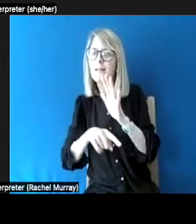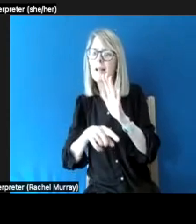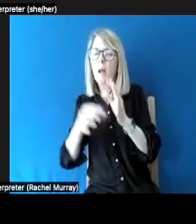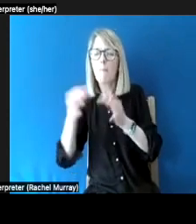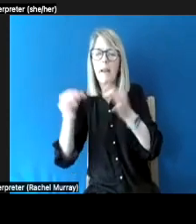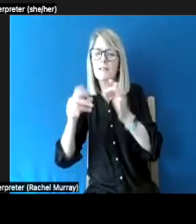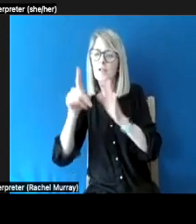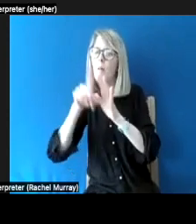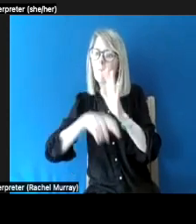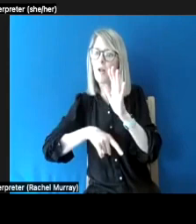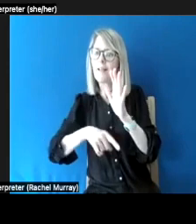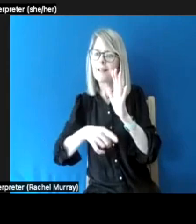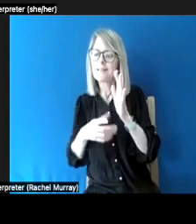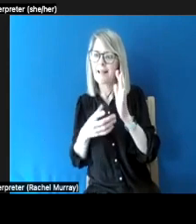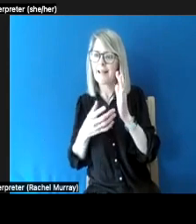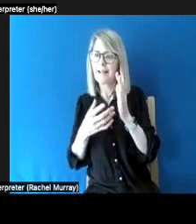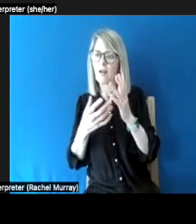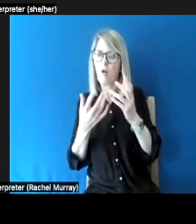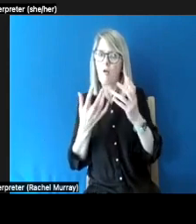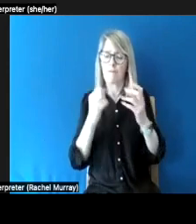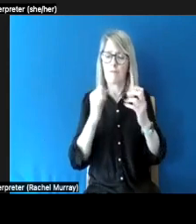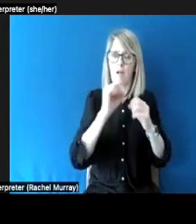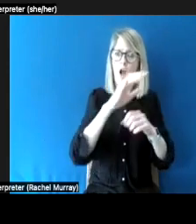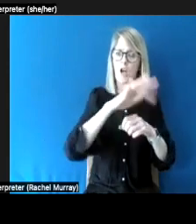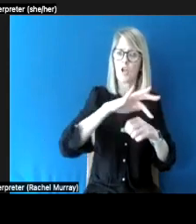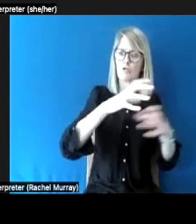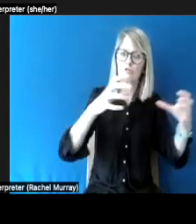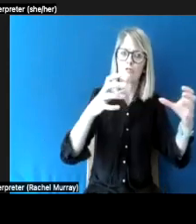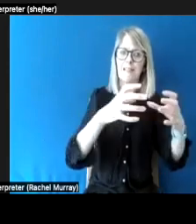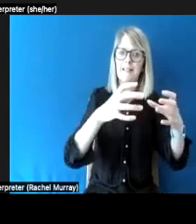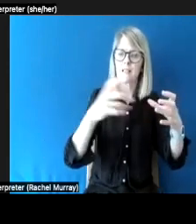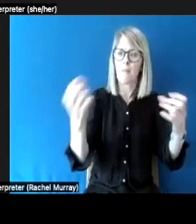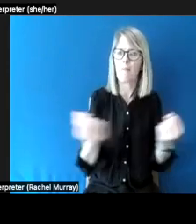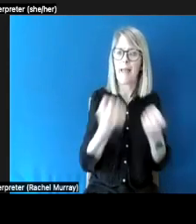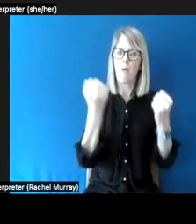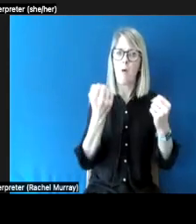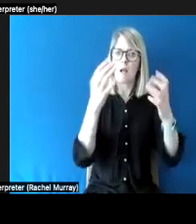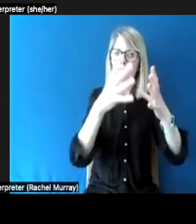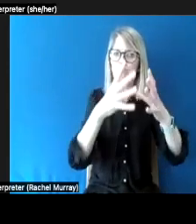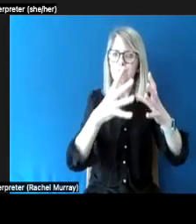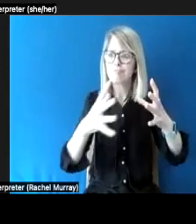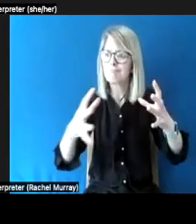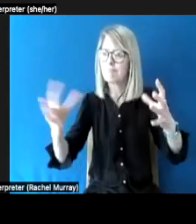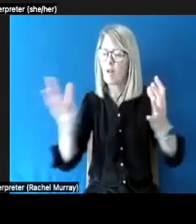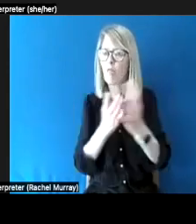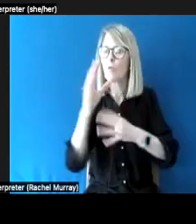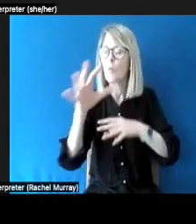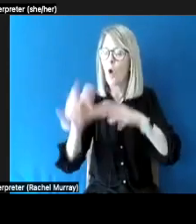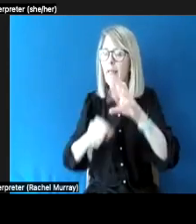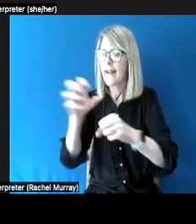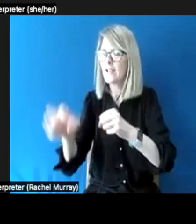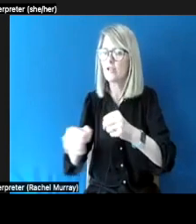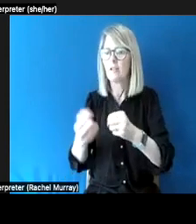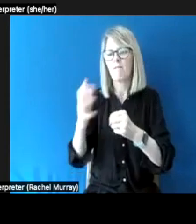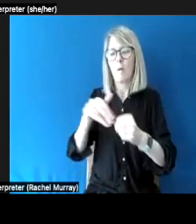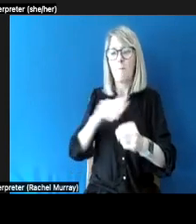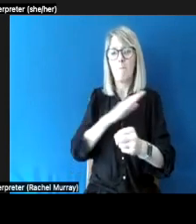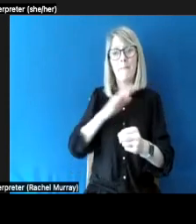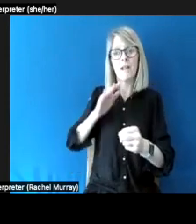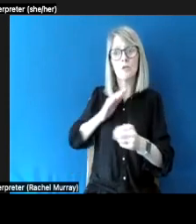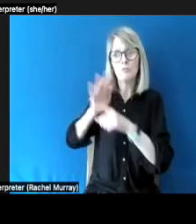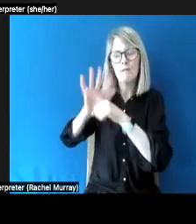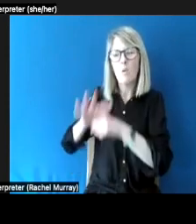policy of extending a country's power and influence through colonization, use of military force or other